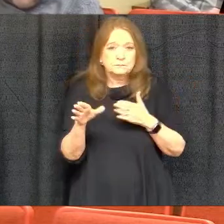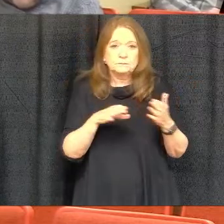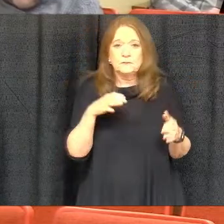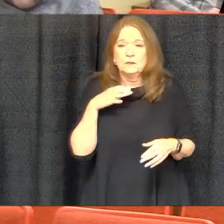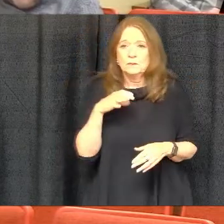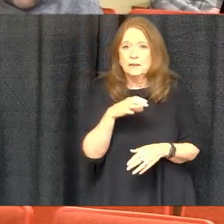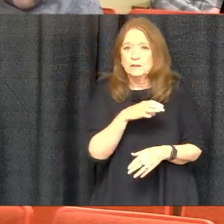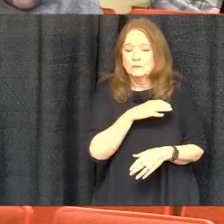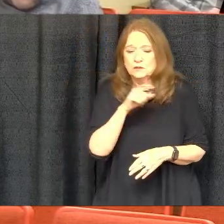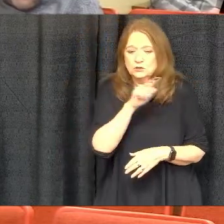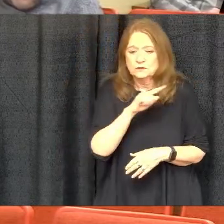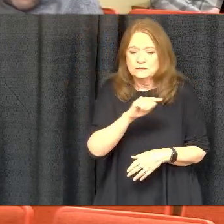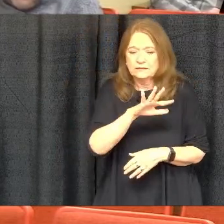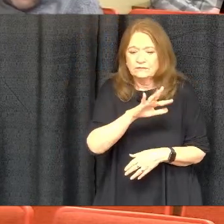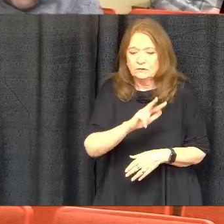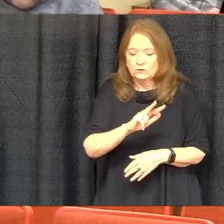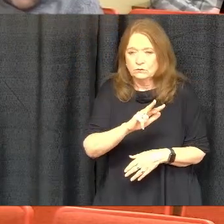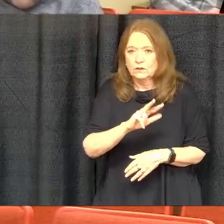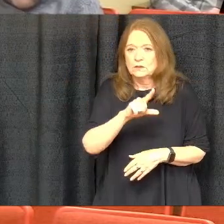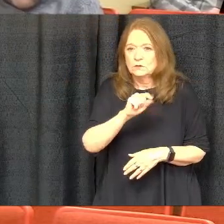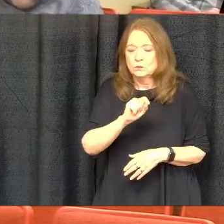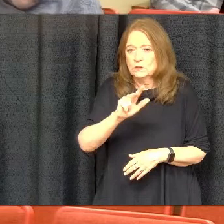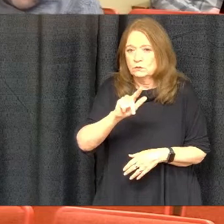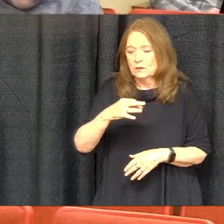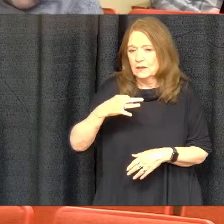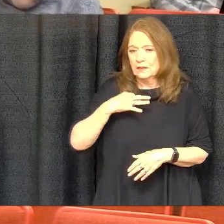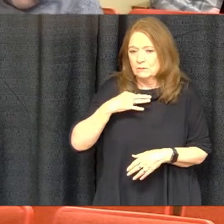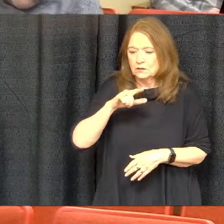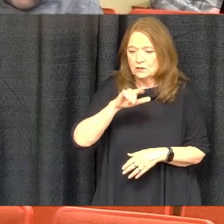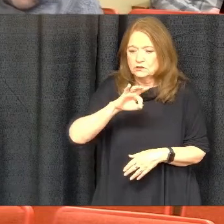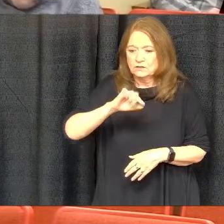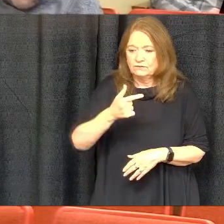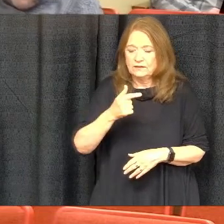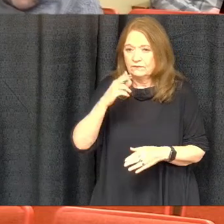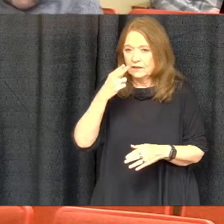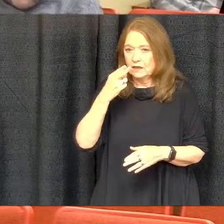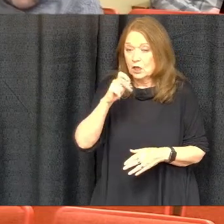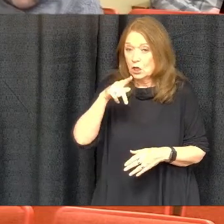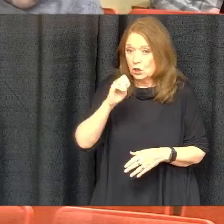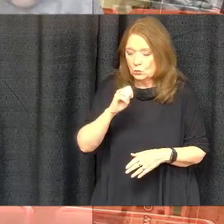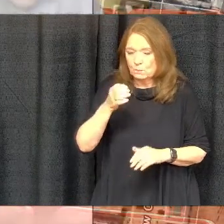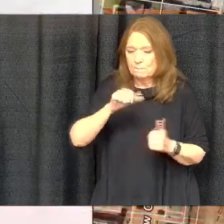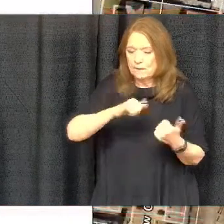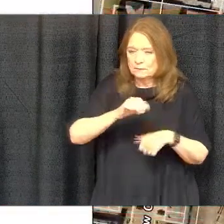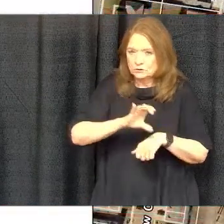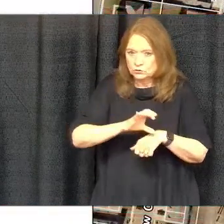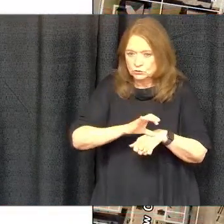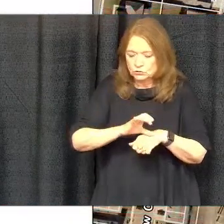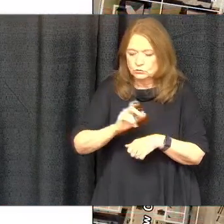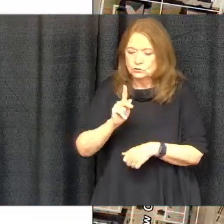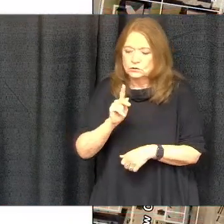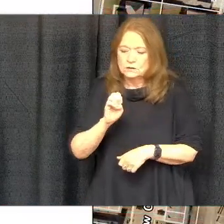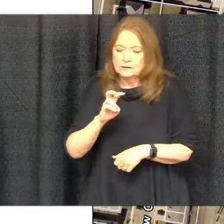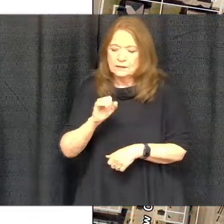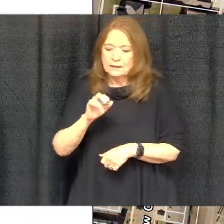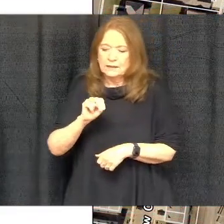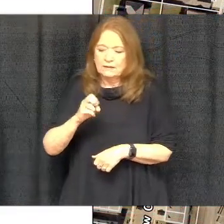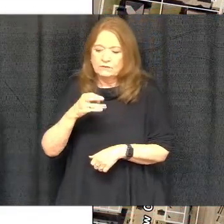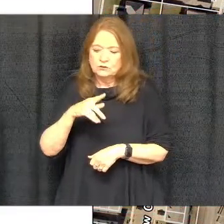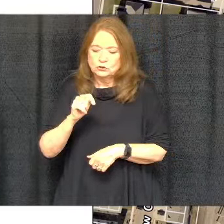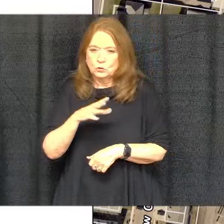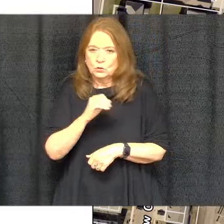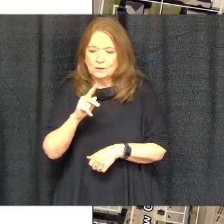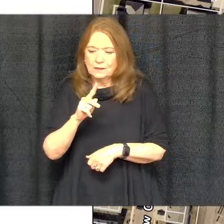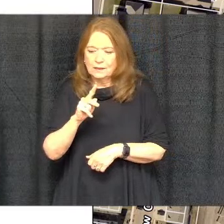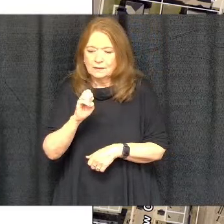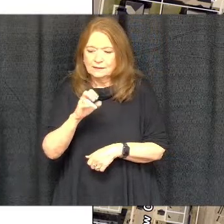case Z53 2023, application of Living Hope Baptist Church. The agent is Kevin Short and Kevin Newell. This is